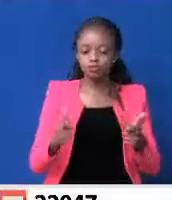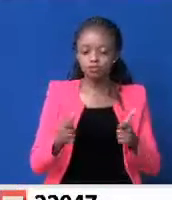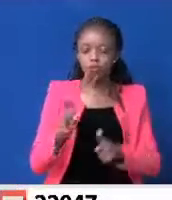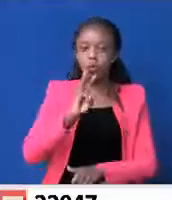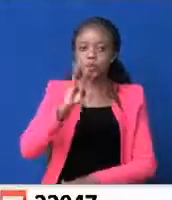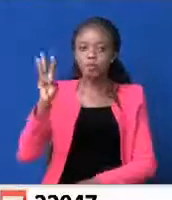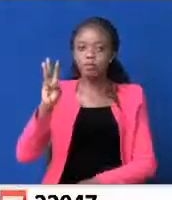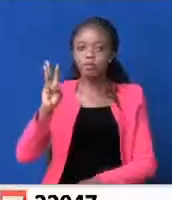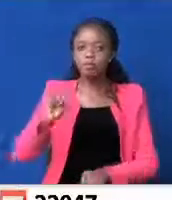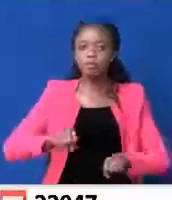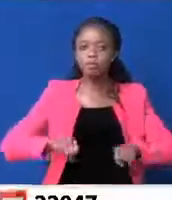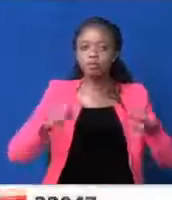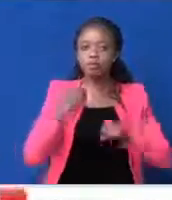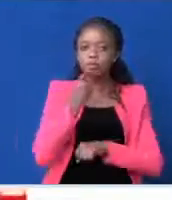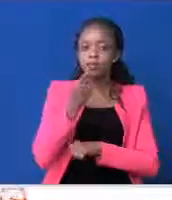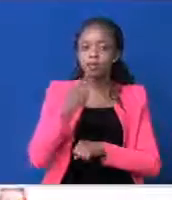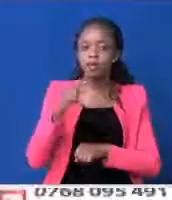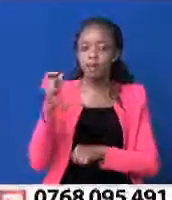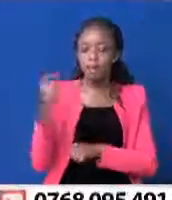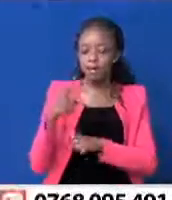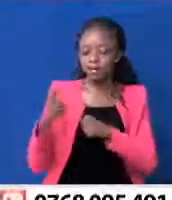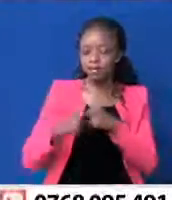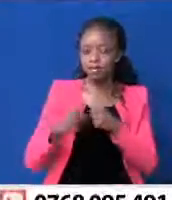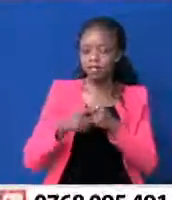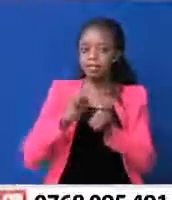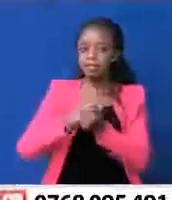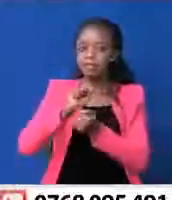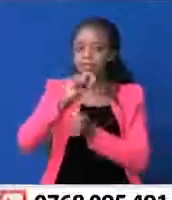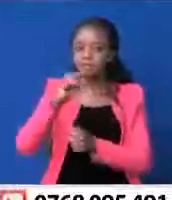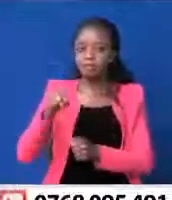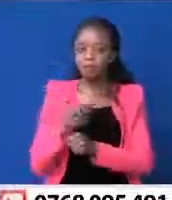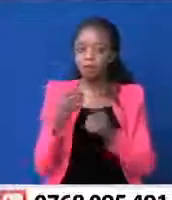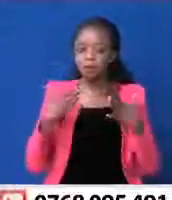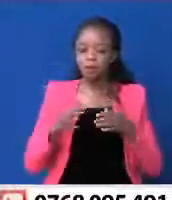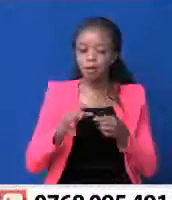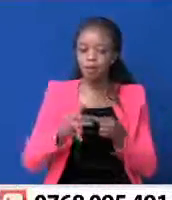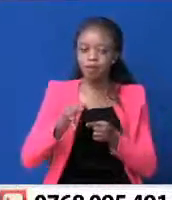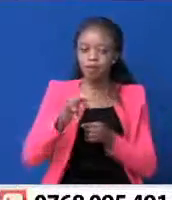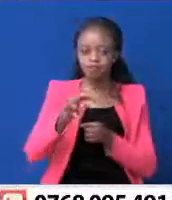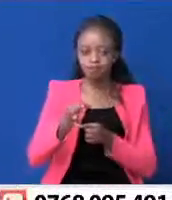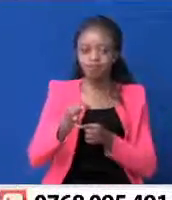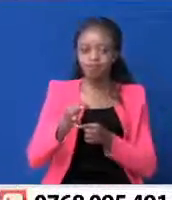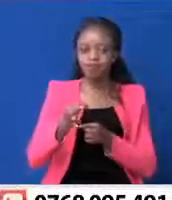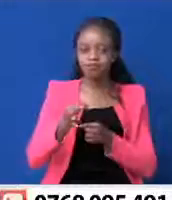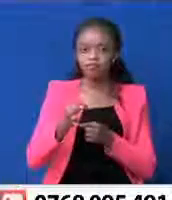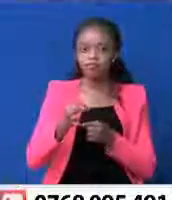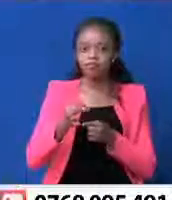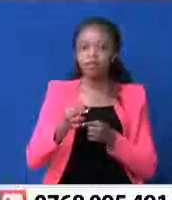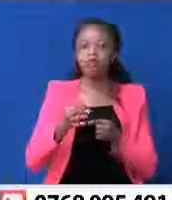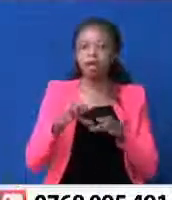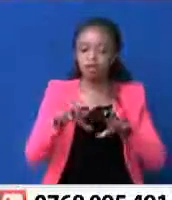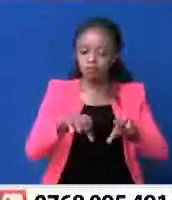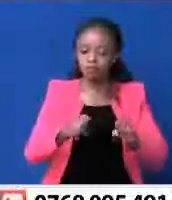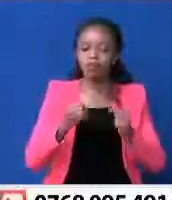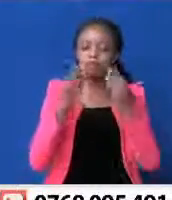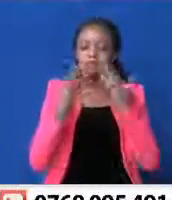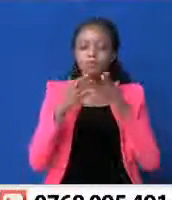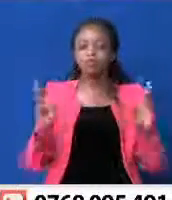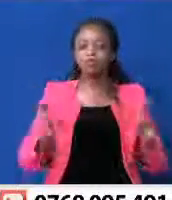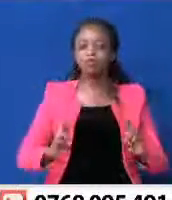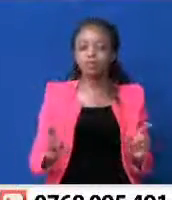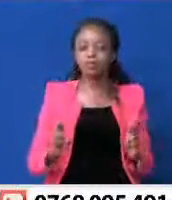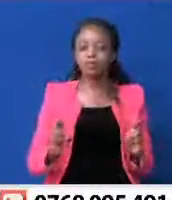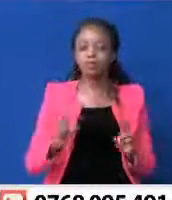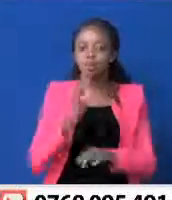Coordinator Harrison Fuata said since June, 15,000 of the 50 acres encroached upon have been repossessed so far in